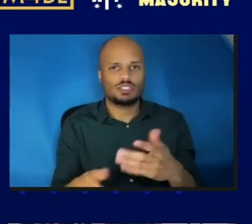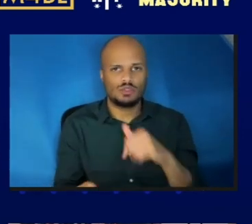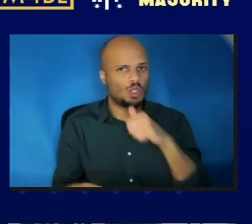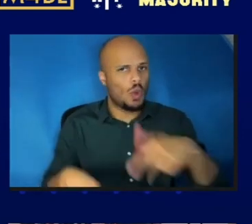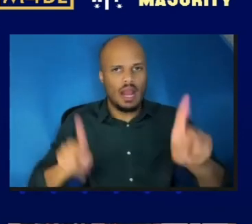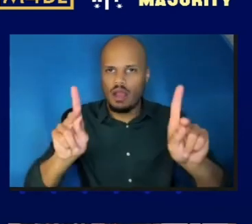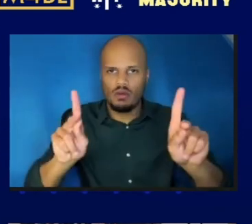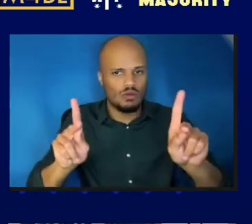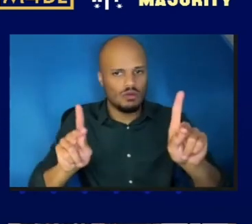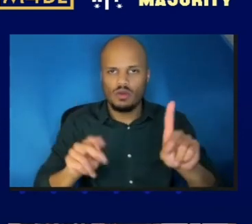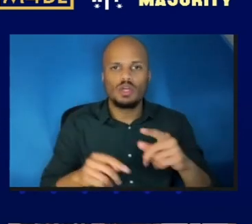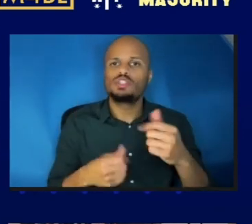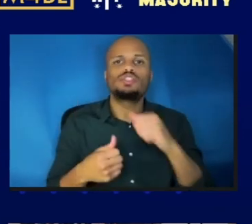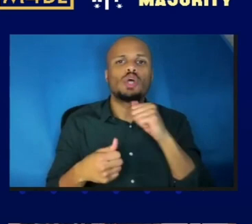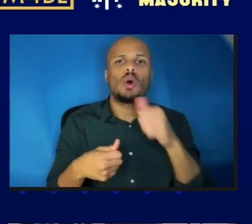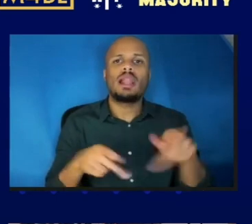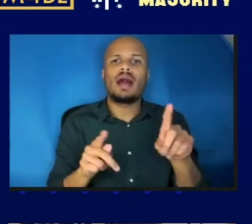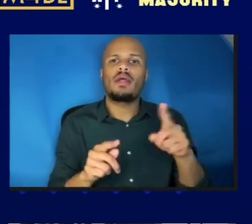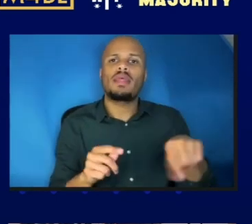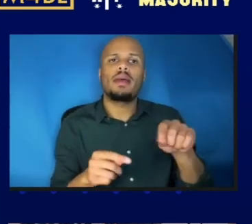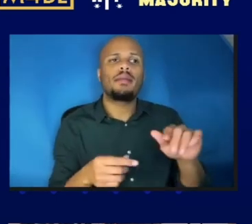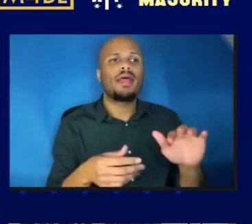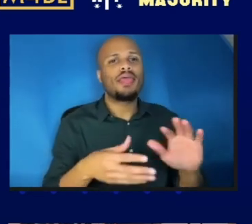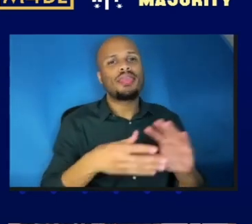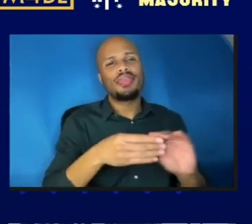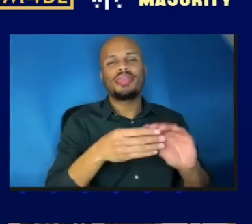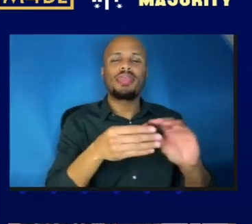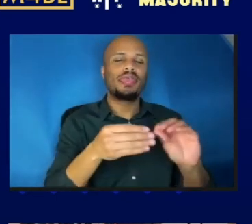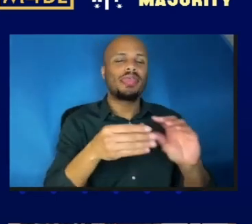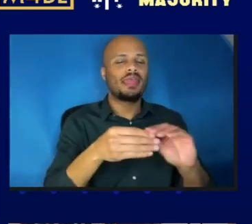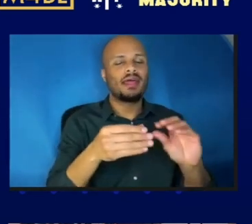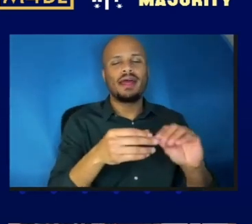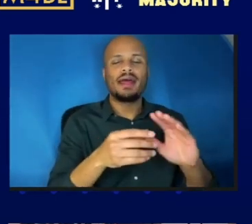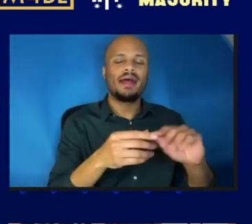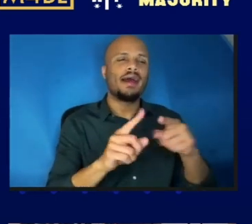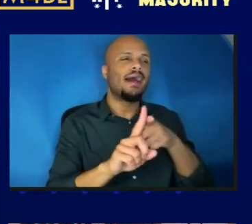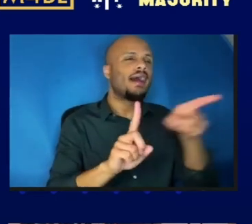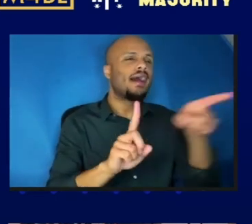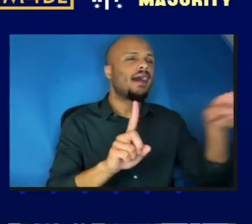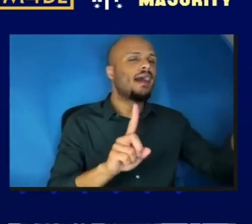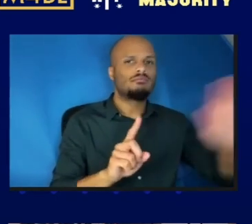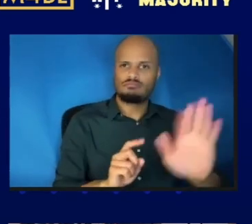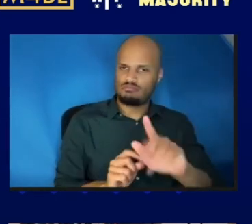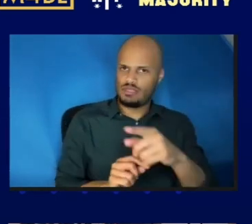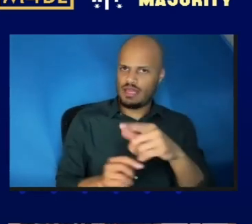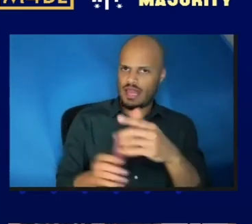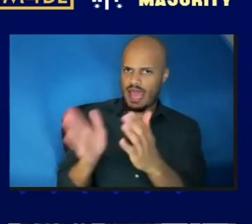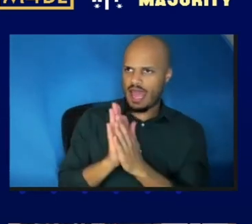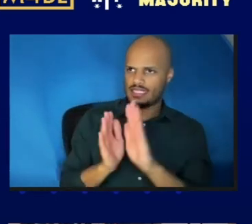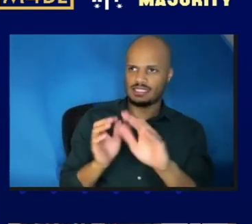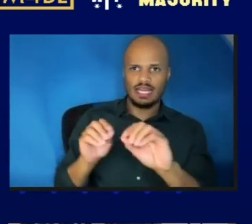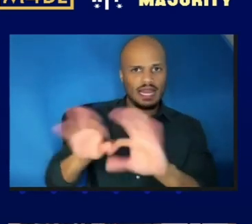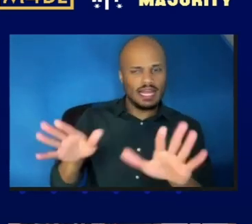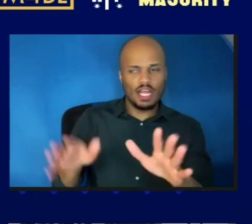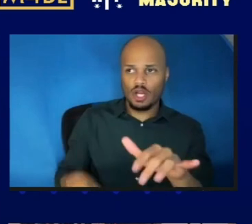weaselly talk like this guy, right? Around your ask. Ask them for a clear yes or no firm commitment to